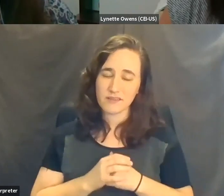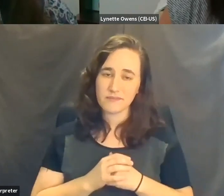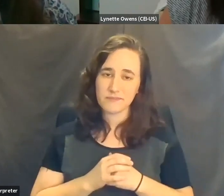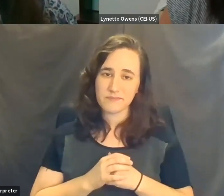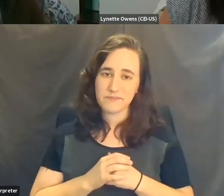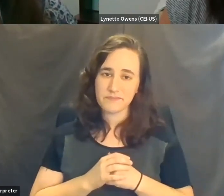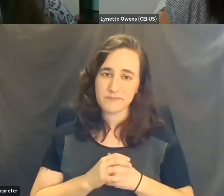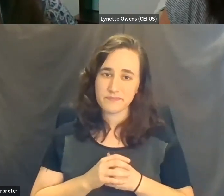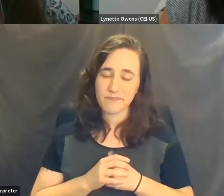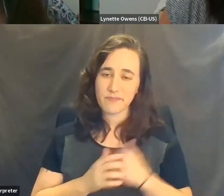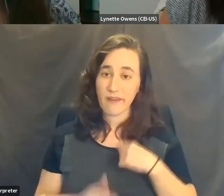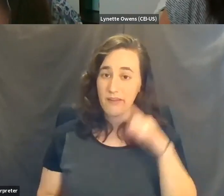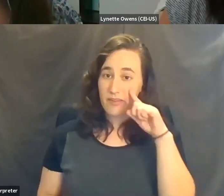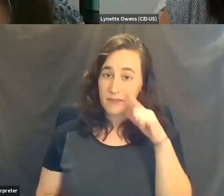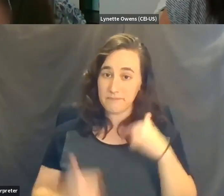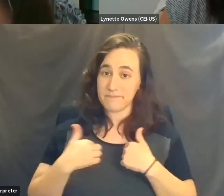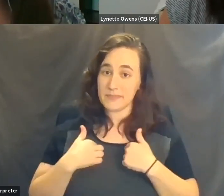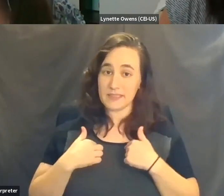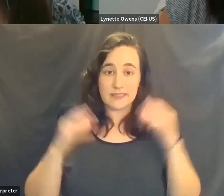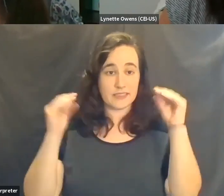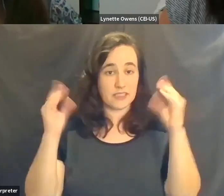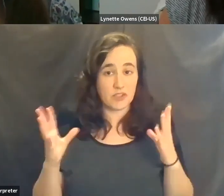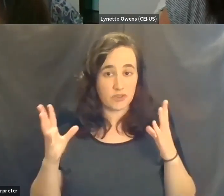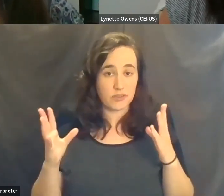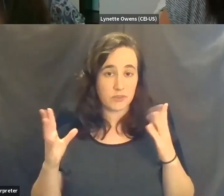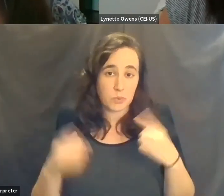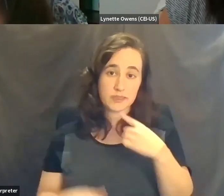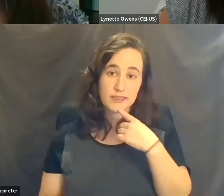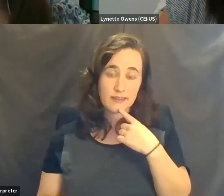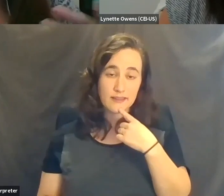I think as a teacher saying, you know, it helps me